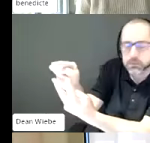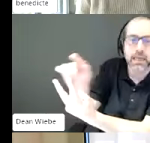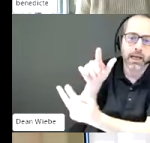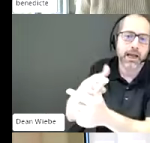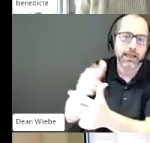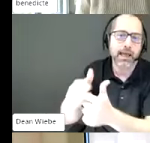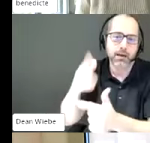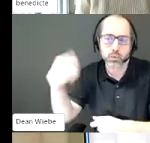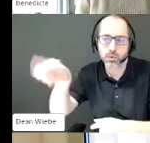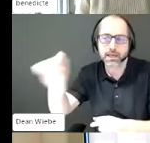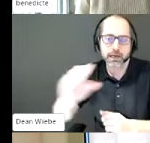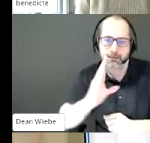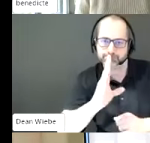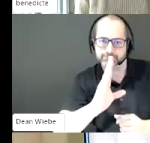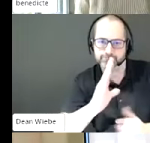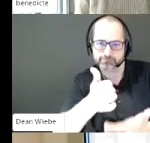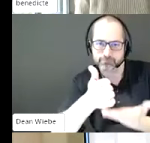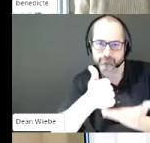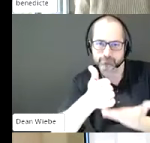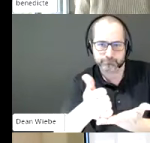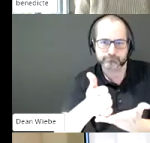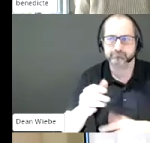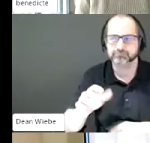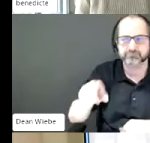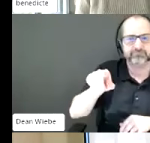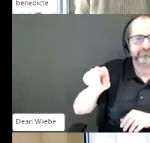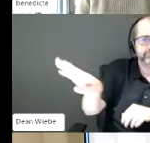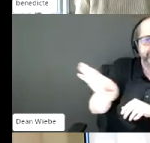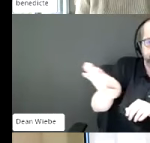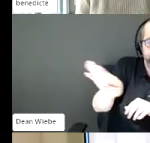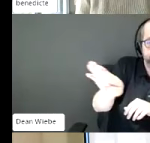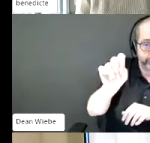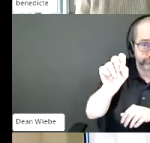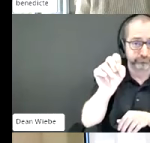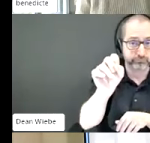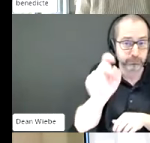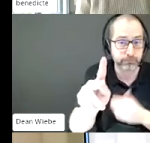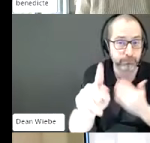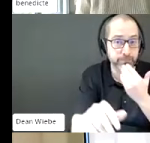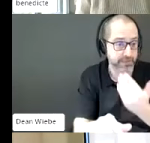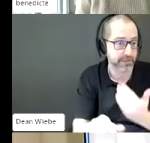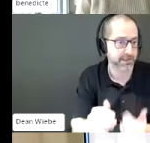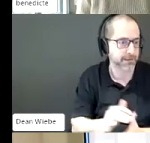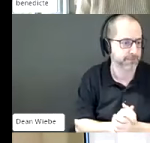in your situation or answer any questions that you might have.